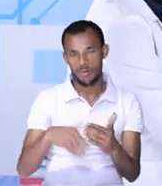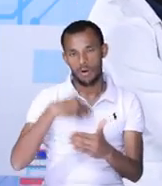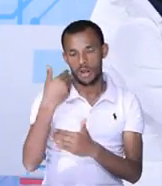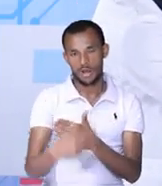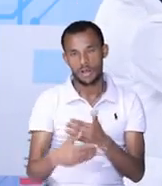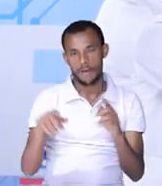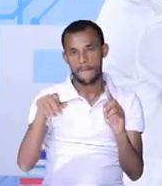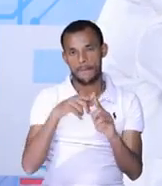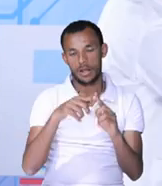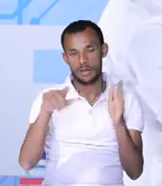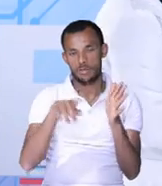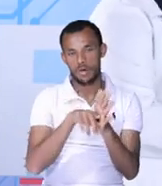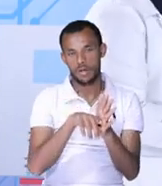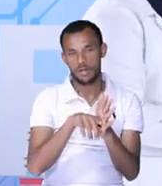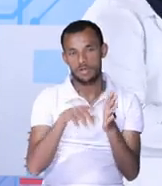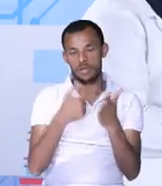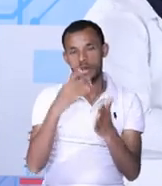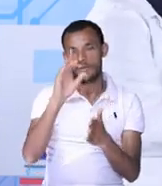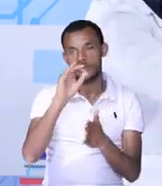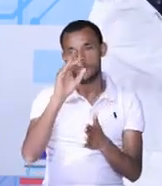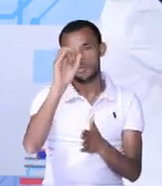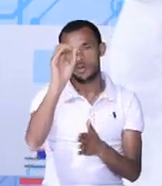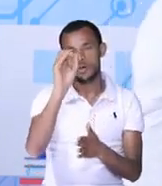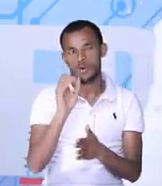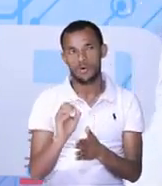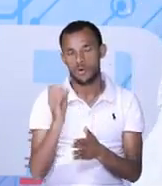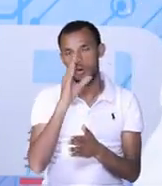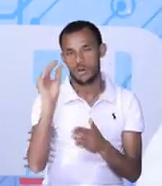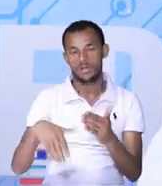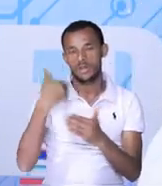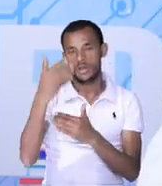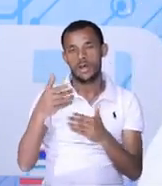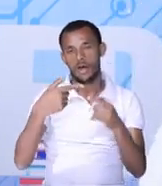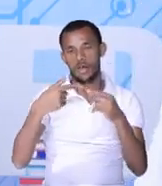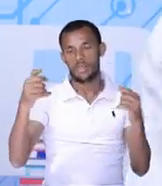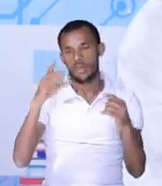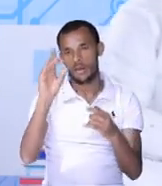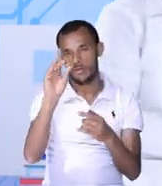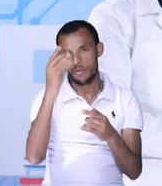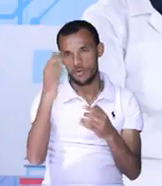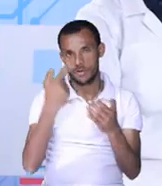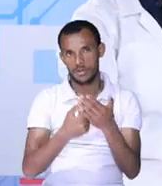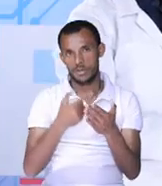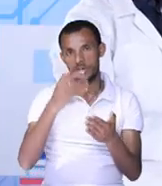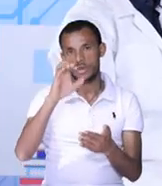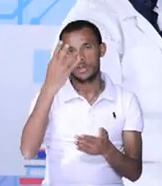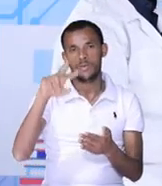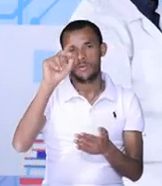next plus minus, the derivative of this one is 0, and the antiderivative of e raised to x again e raised to